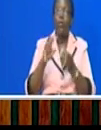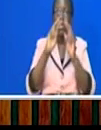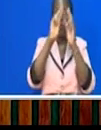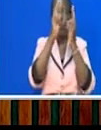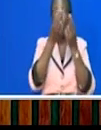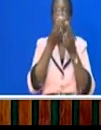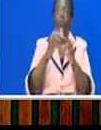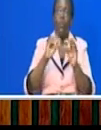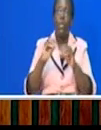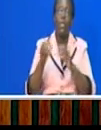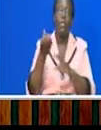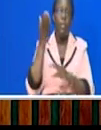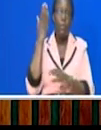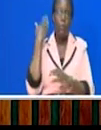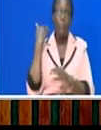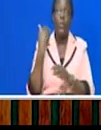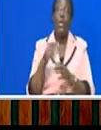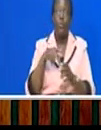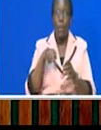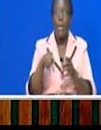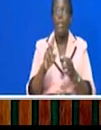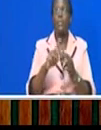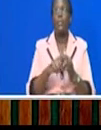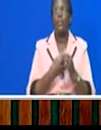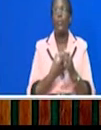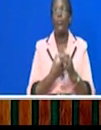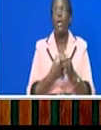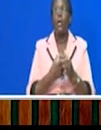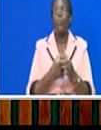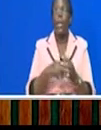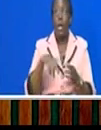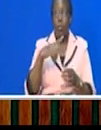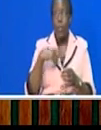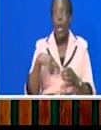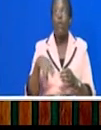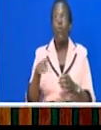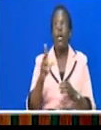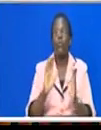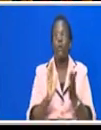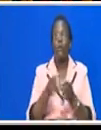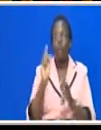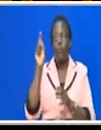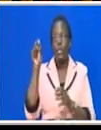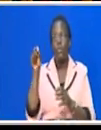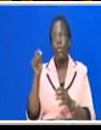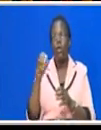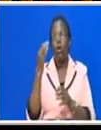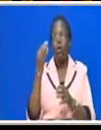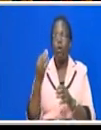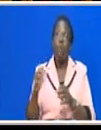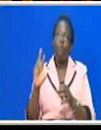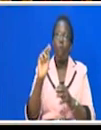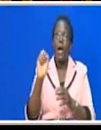months ago. So let's start. And we are going to have questions of varied